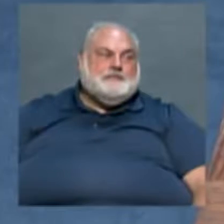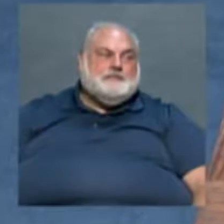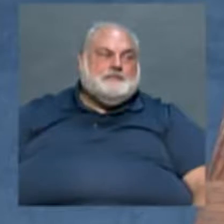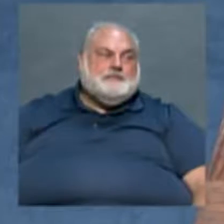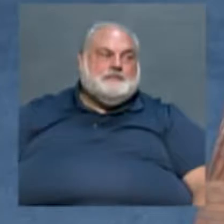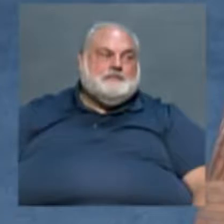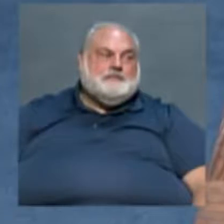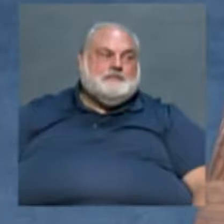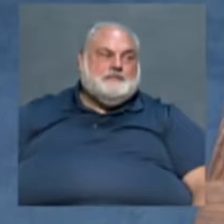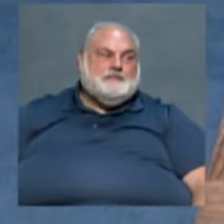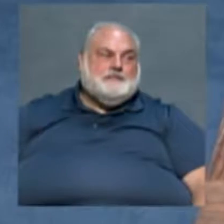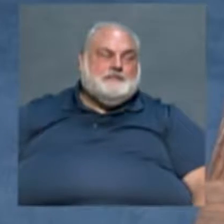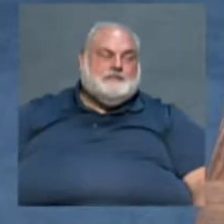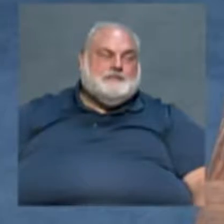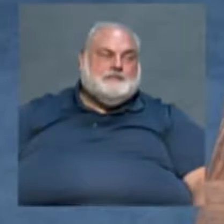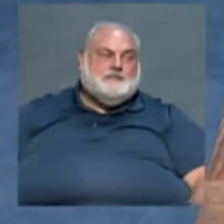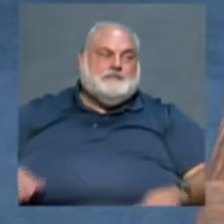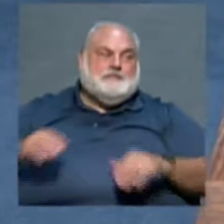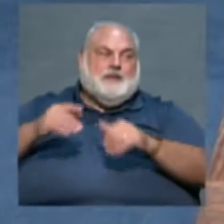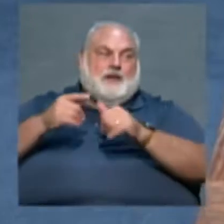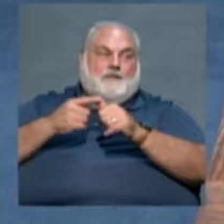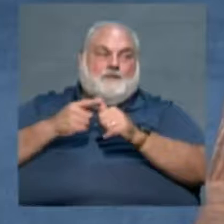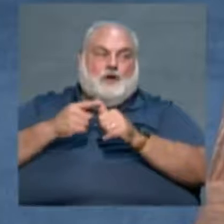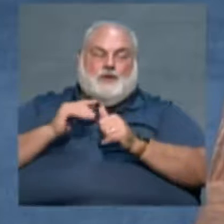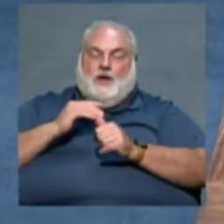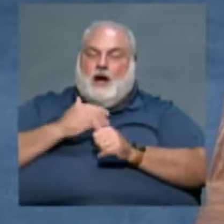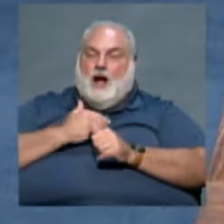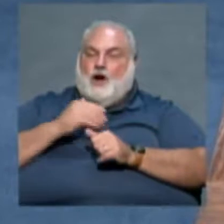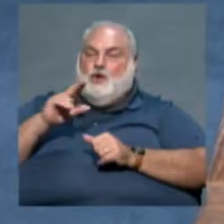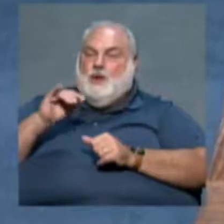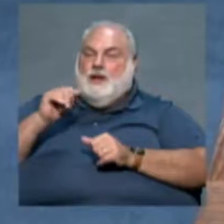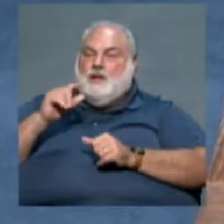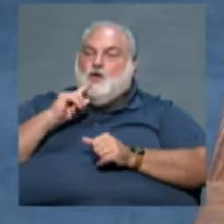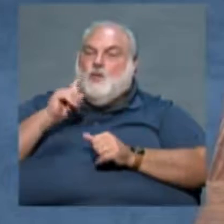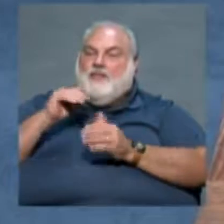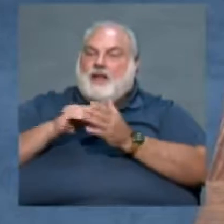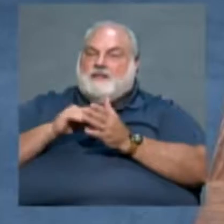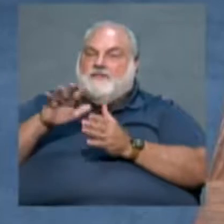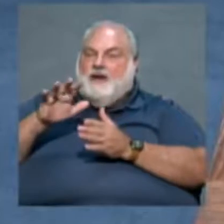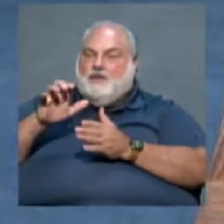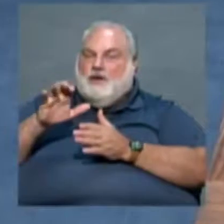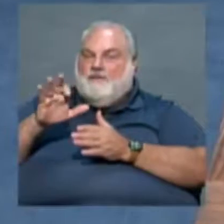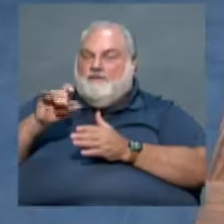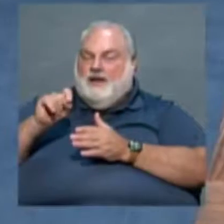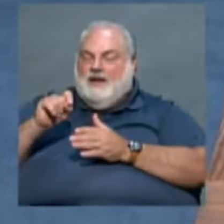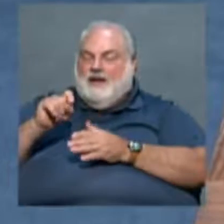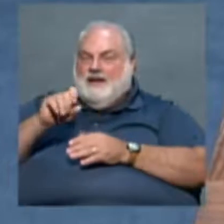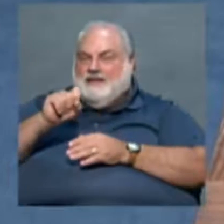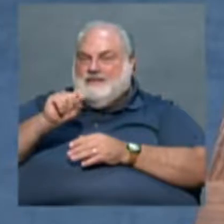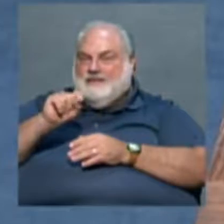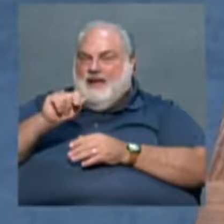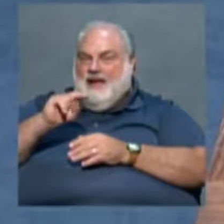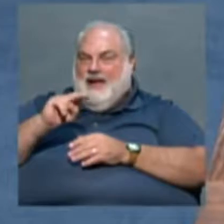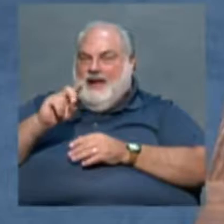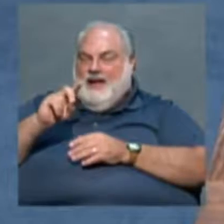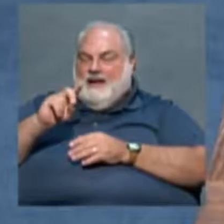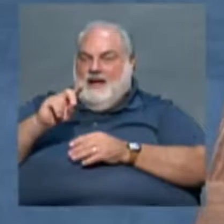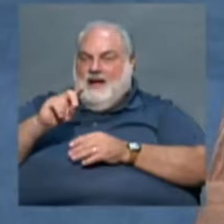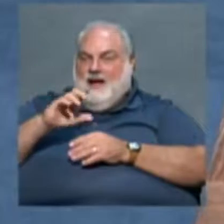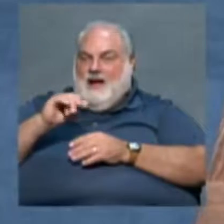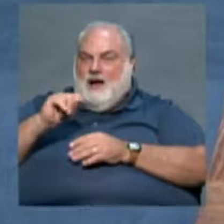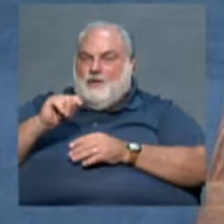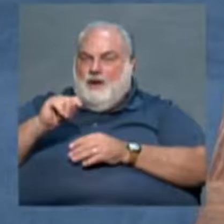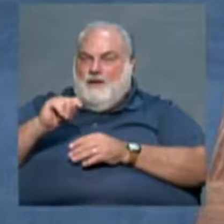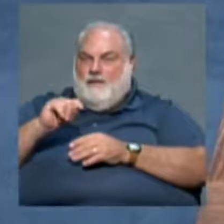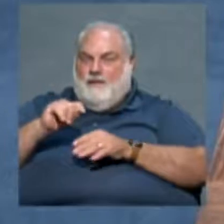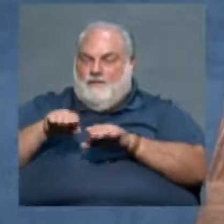First of all of our units they're not 1,000 feet, they're 1,550. They're stained concrete floors, upper end, granite